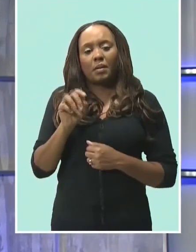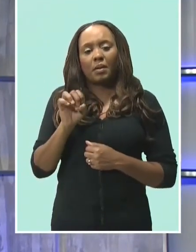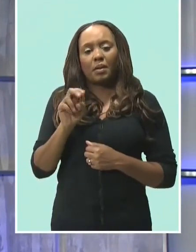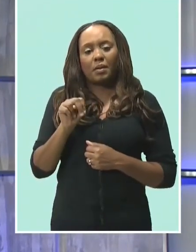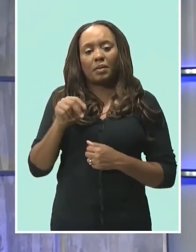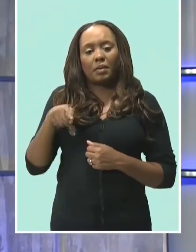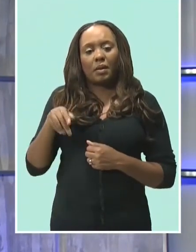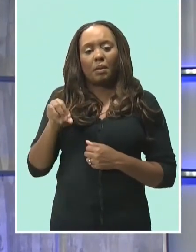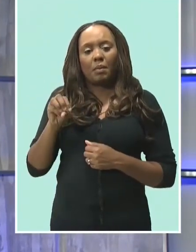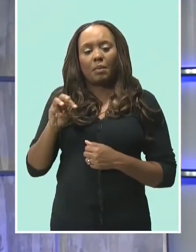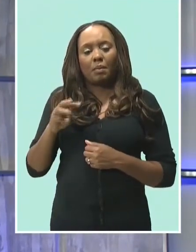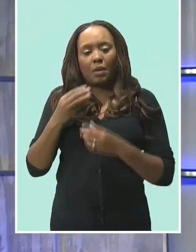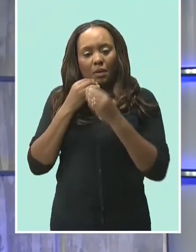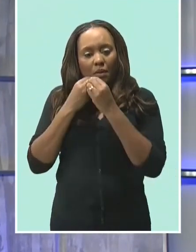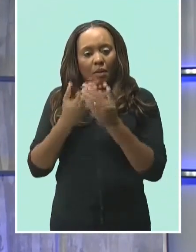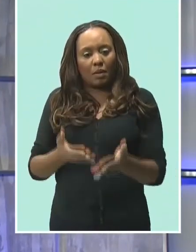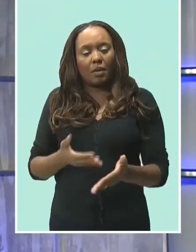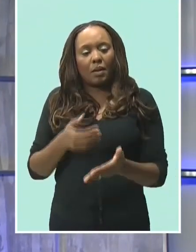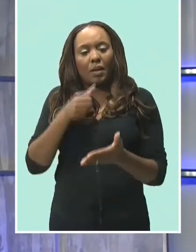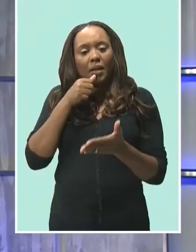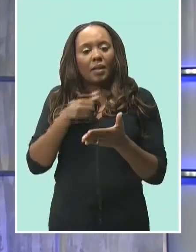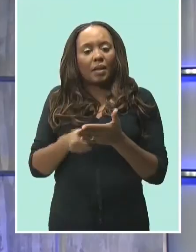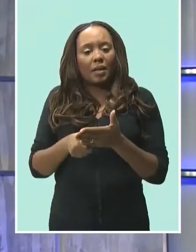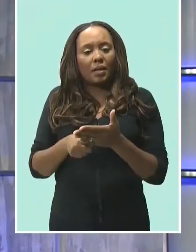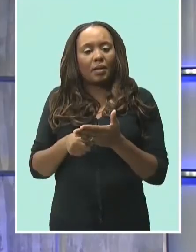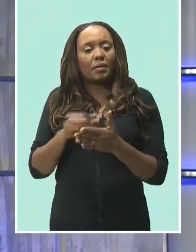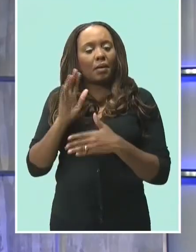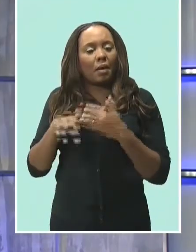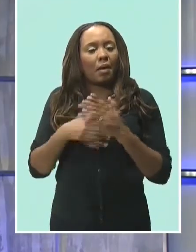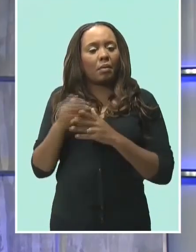Tenpau made the disclosure in a letter to all permanent